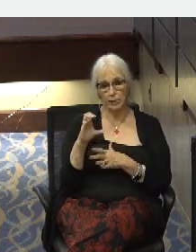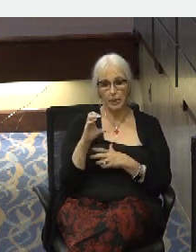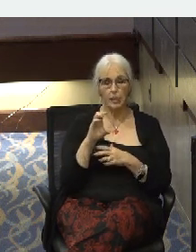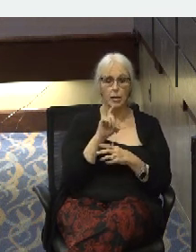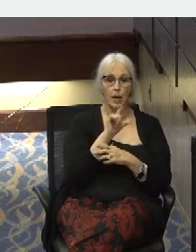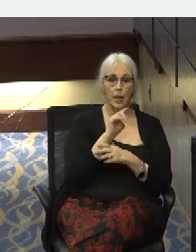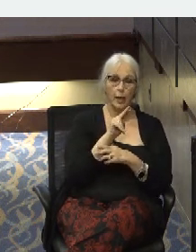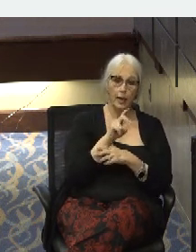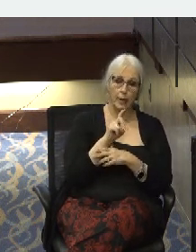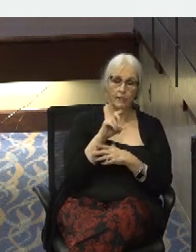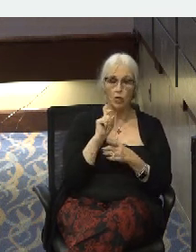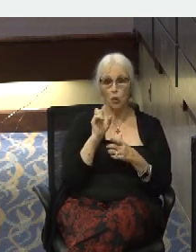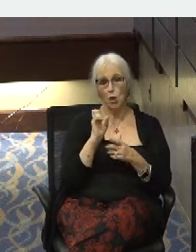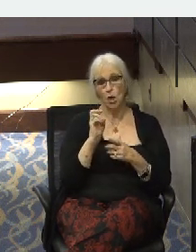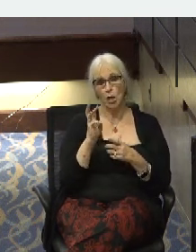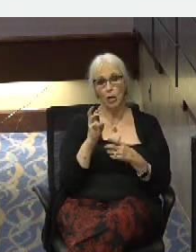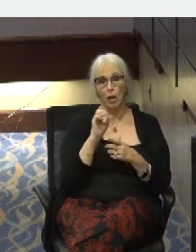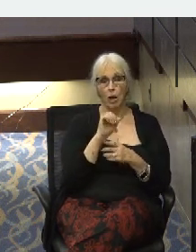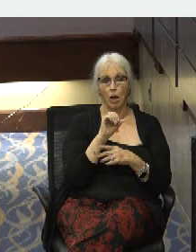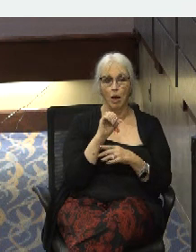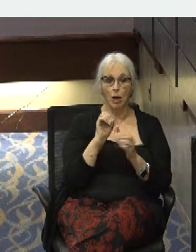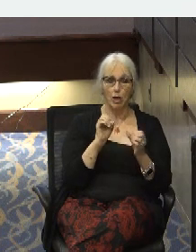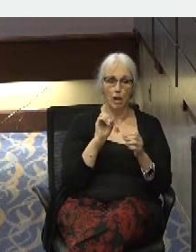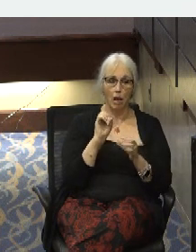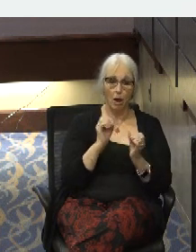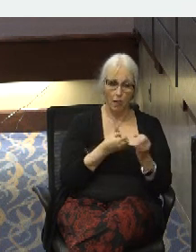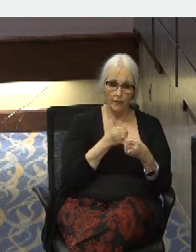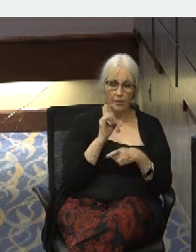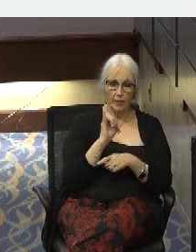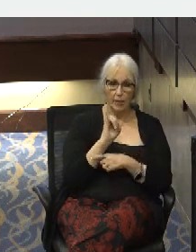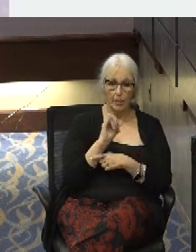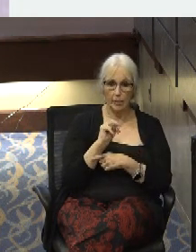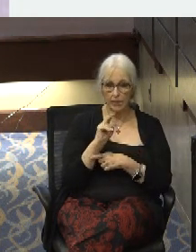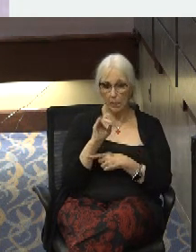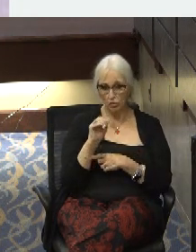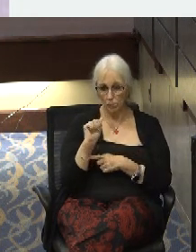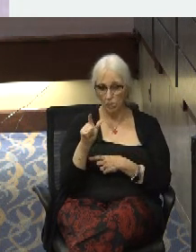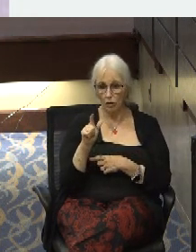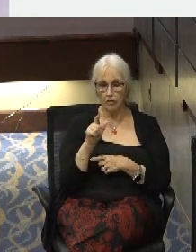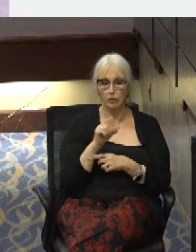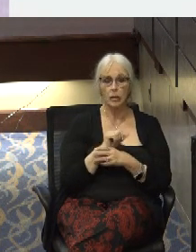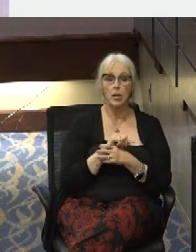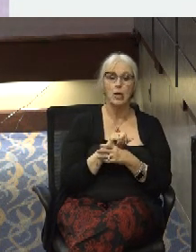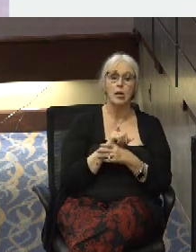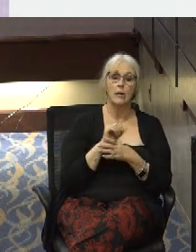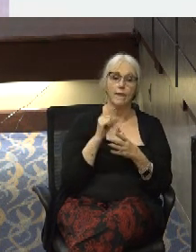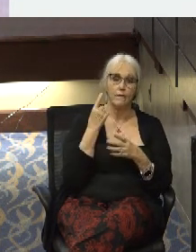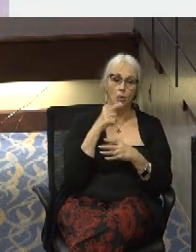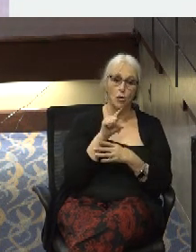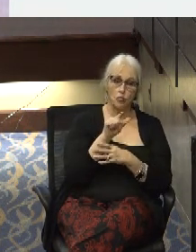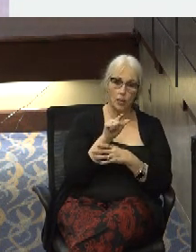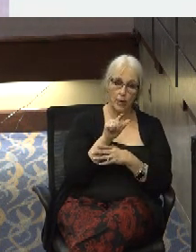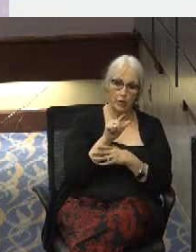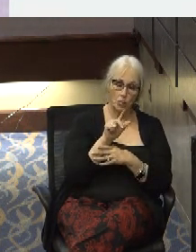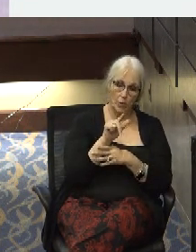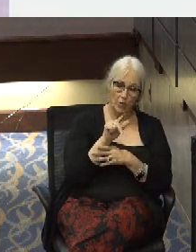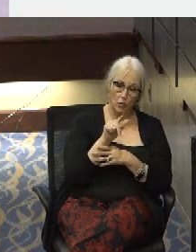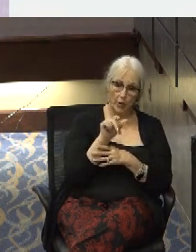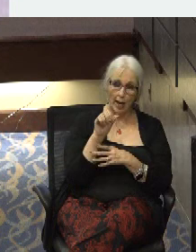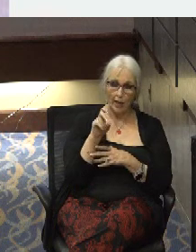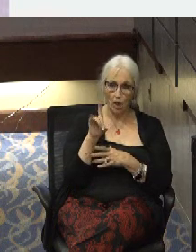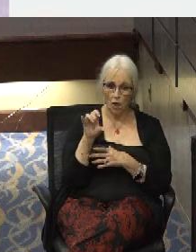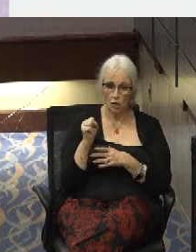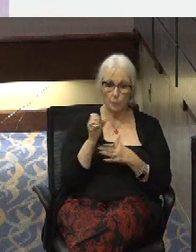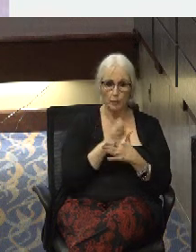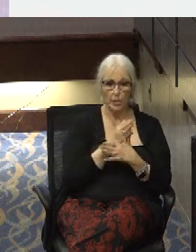from industrial to office industrial flex and to rezone from M2 to O2. This is for 23 acres located between